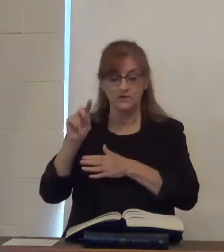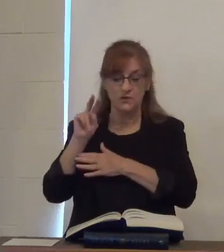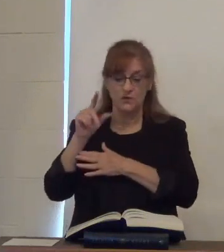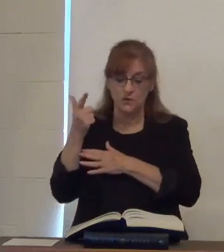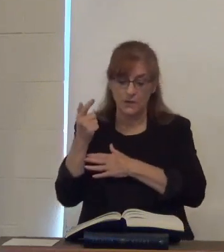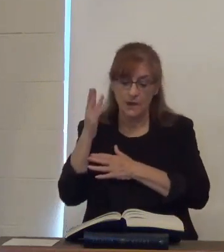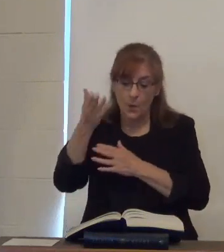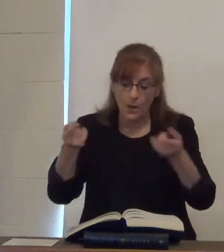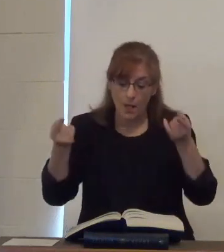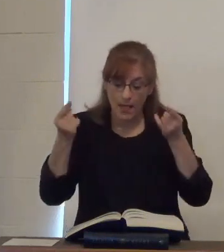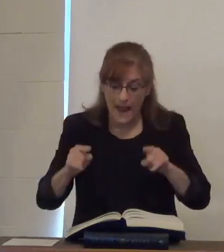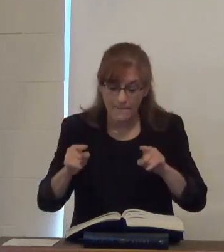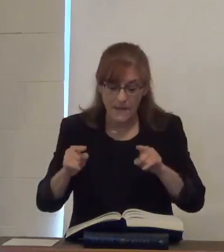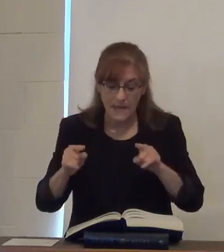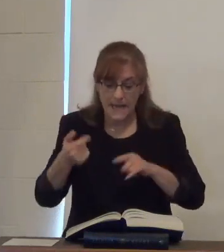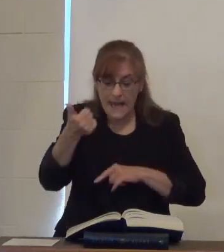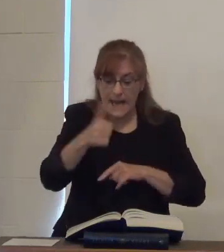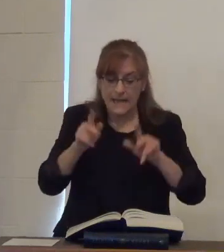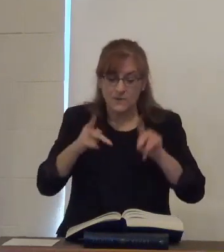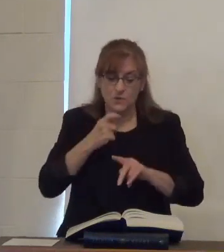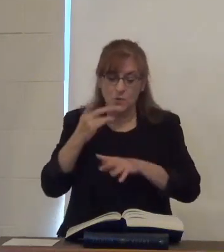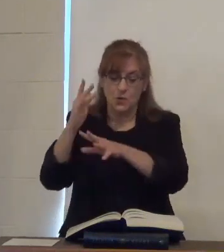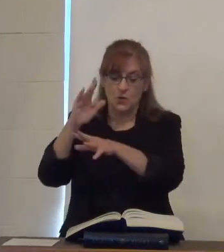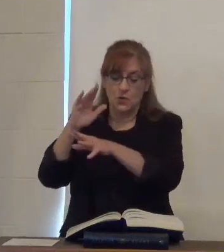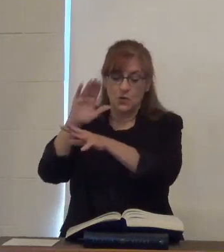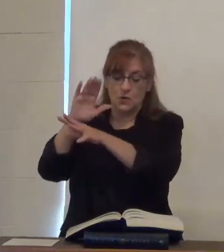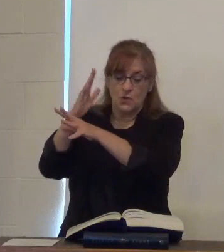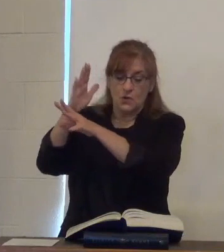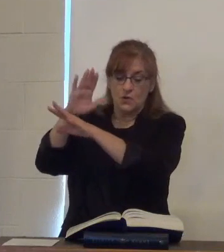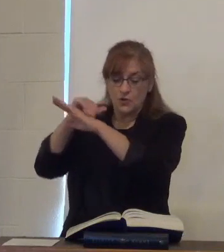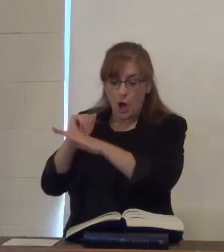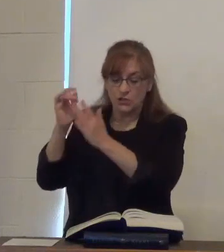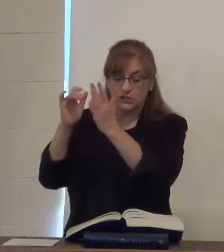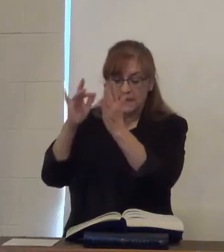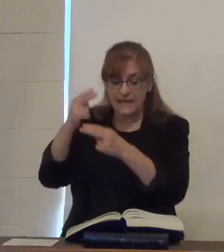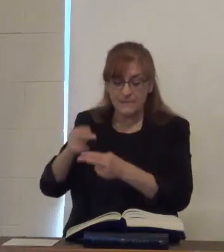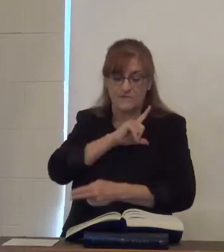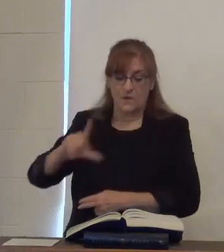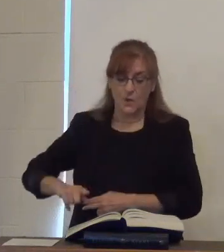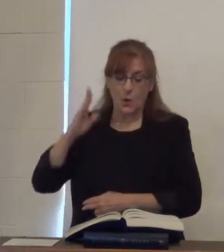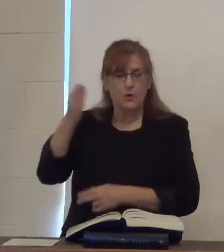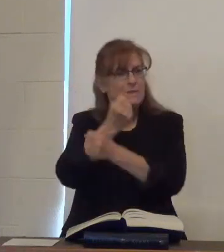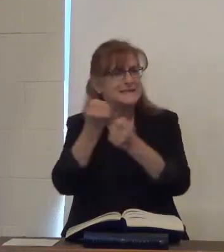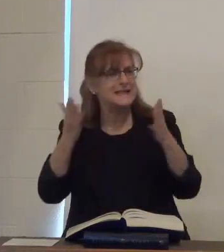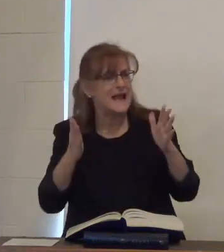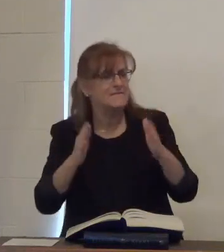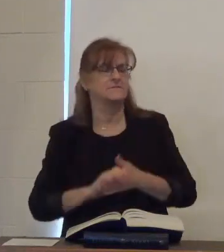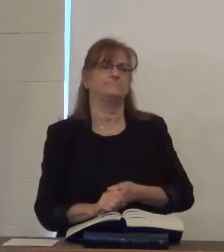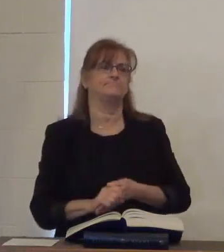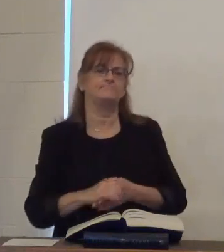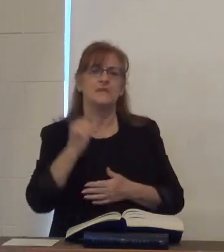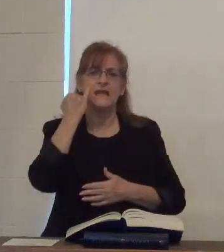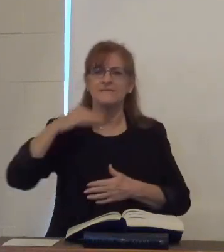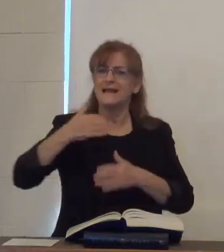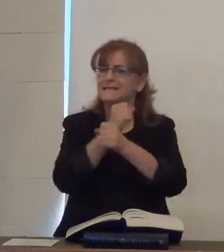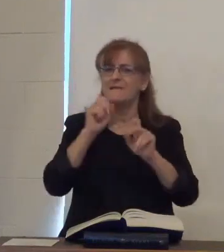come to pass that whosoever shall call on the name of the Lord shall be saved." What a tragedy for unsaved